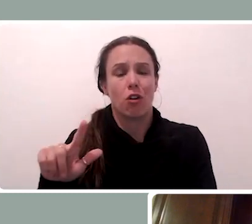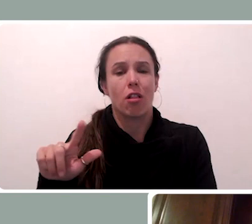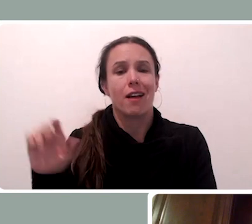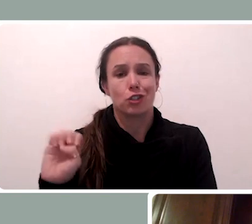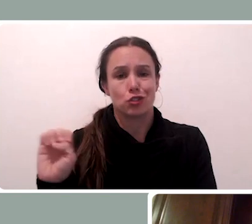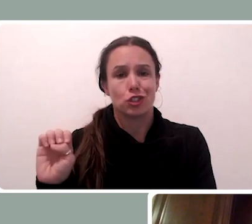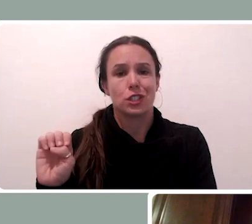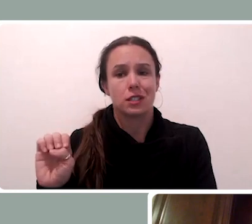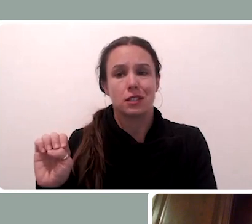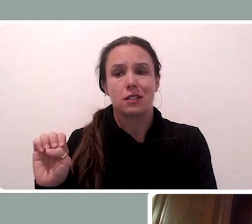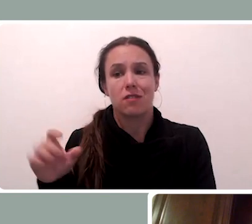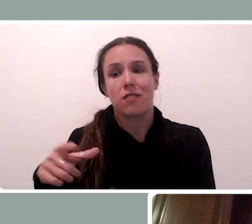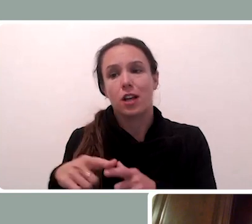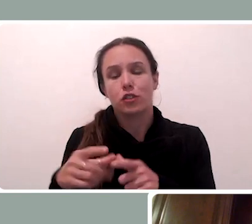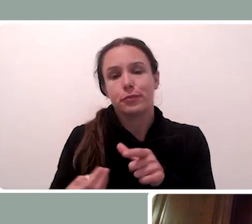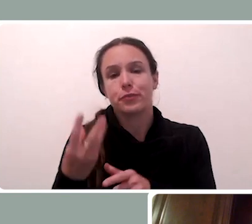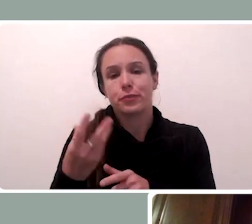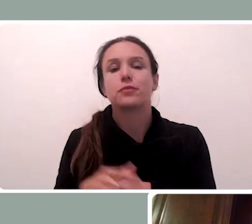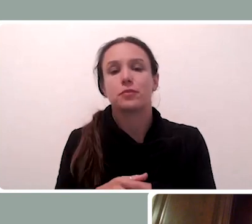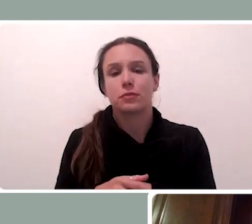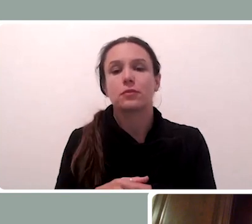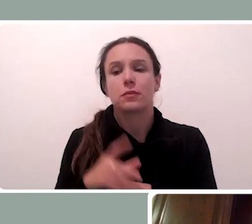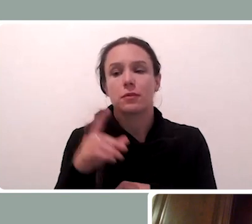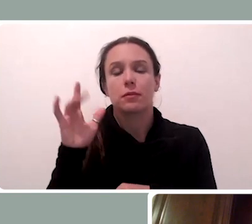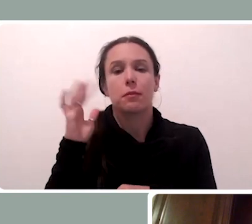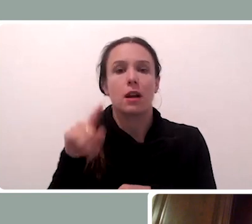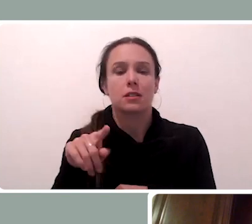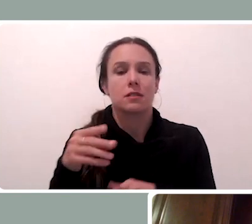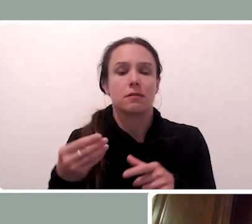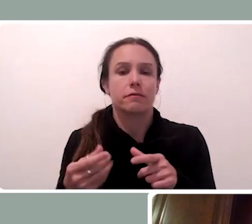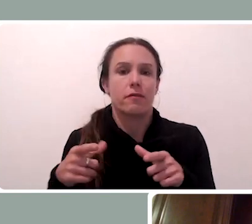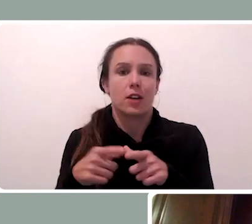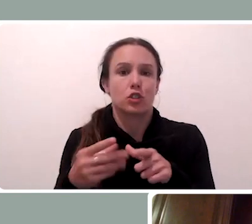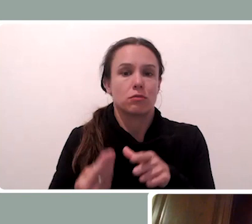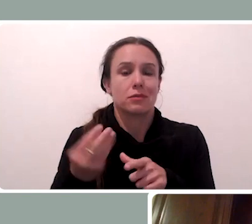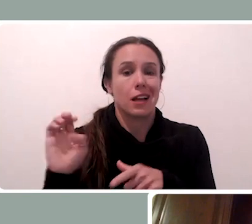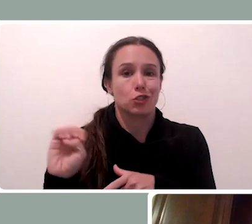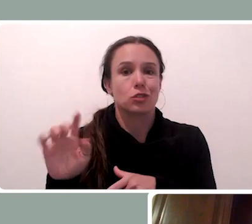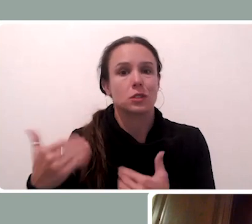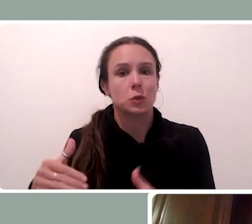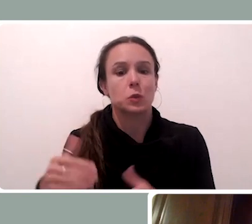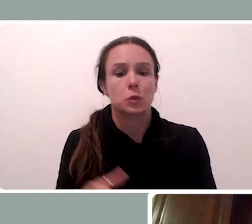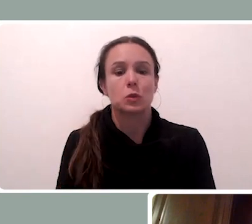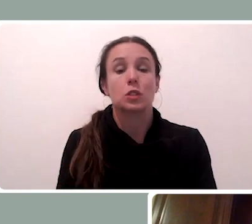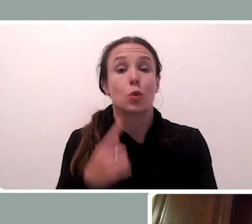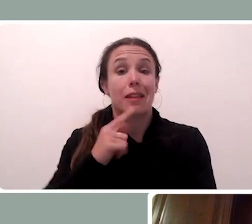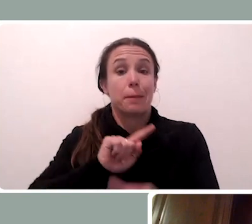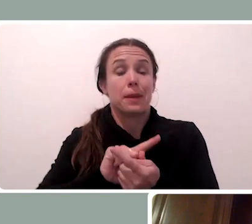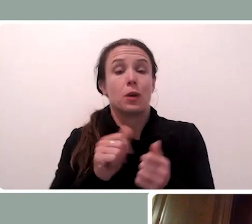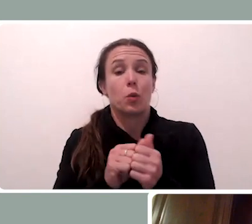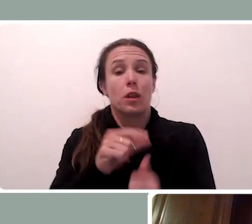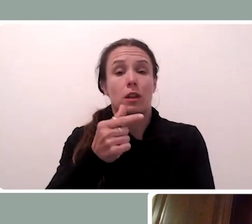because the systemic absorption of intravaginal estrogen is really minimal. So I think, meeting with a